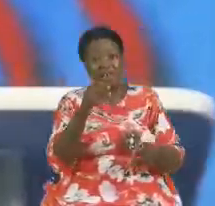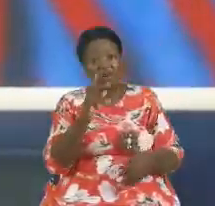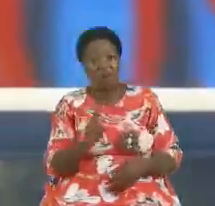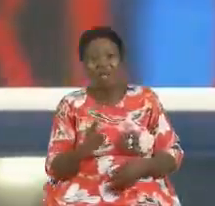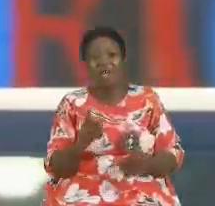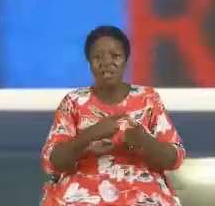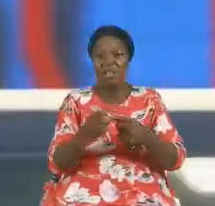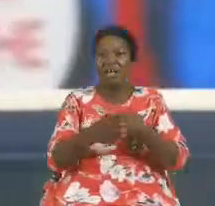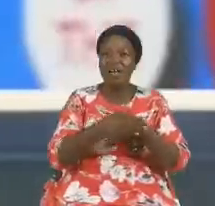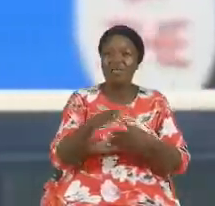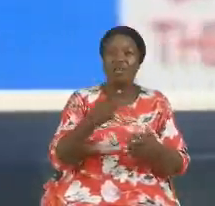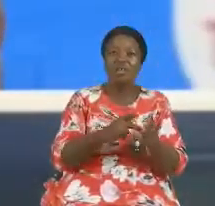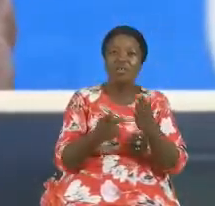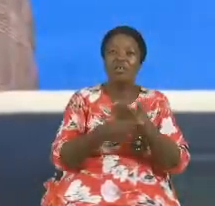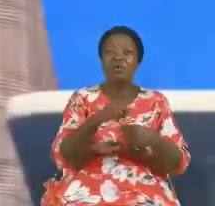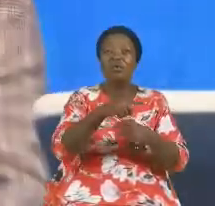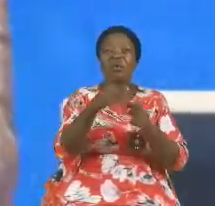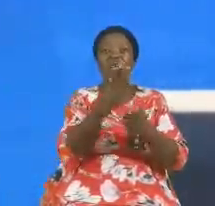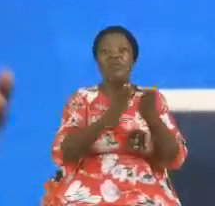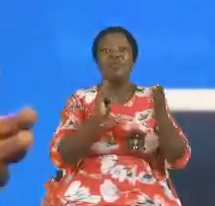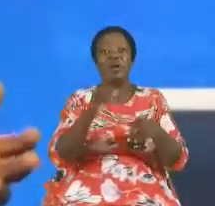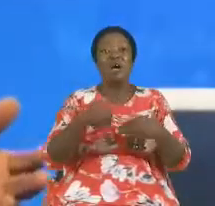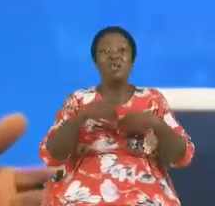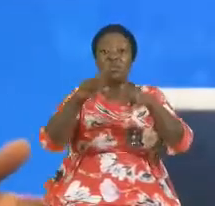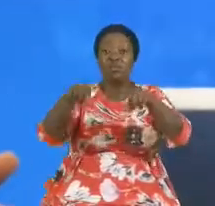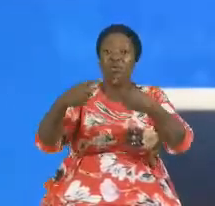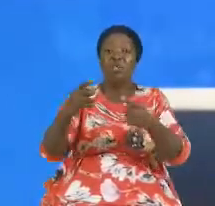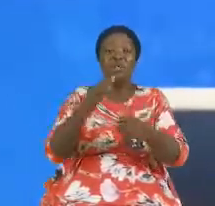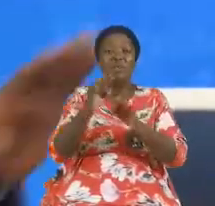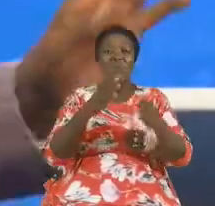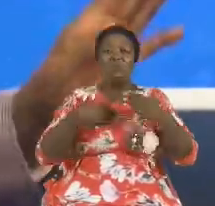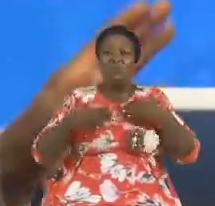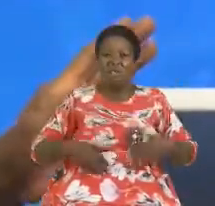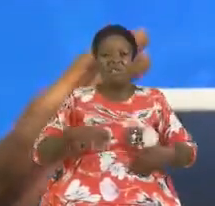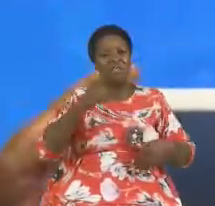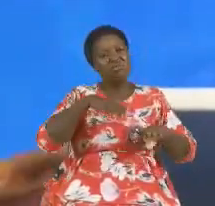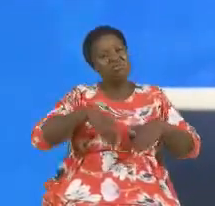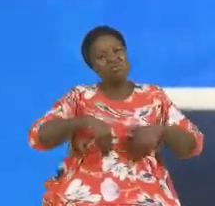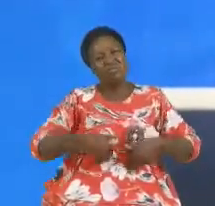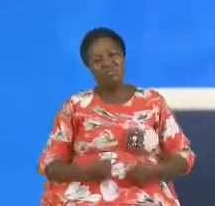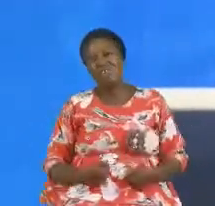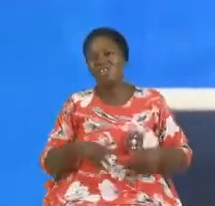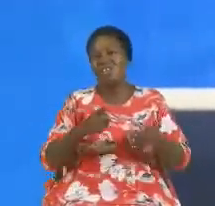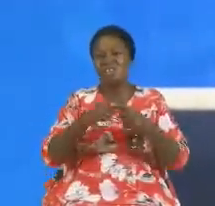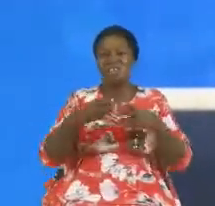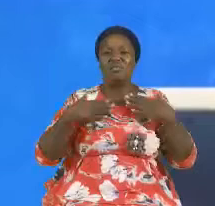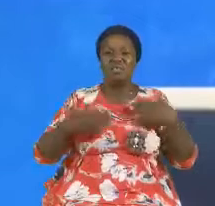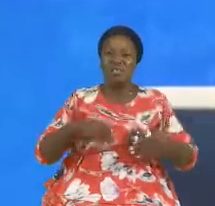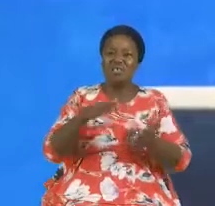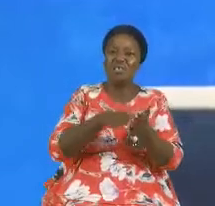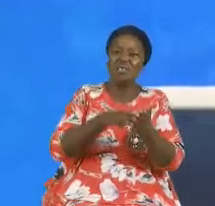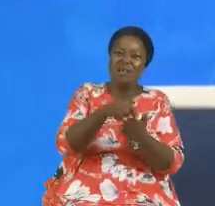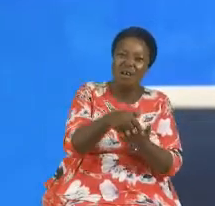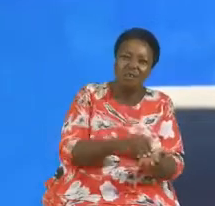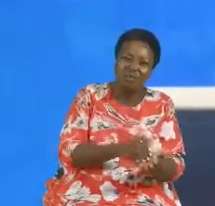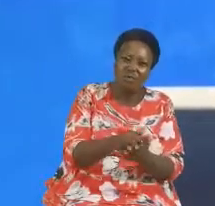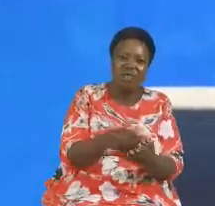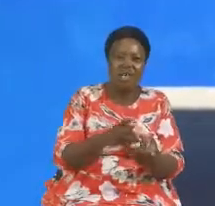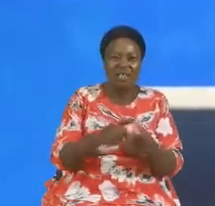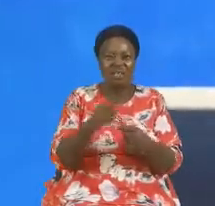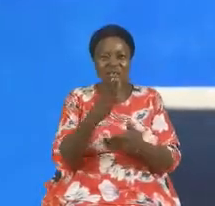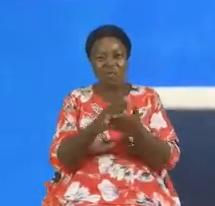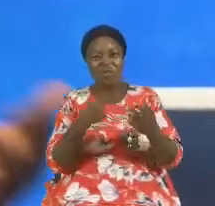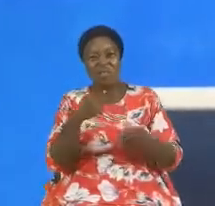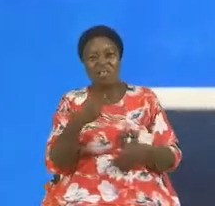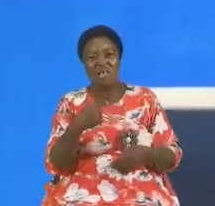we do this crusade and do that. And then after the crusade, when everybody has gone, if the body is tired and